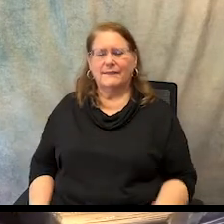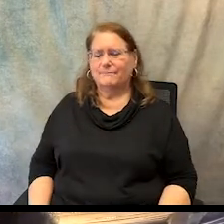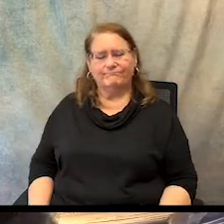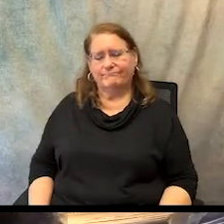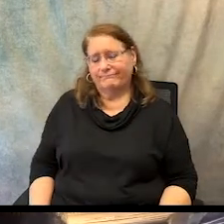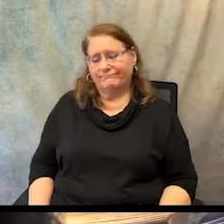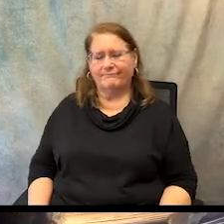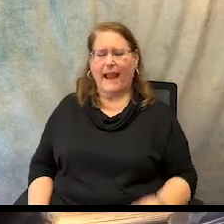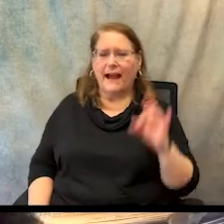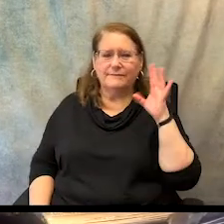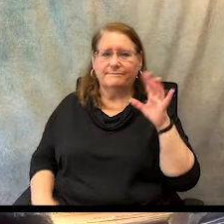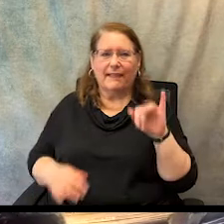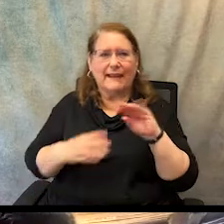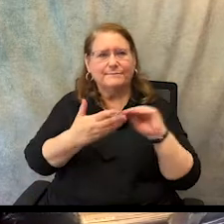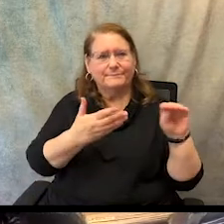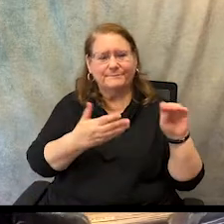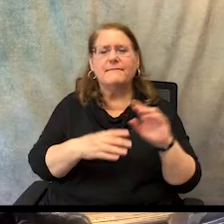somewhere. Anyway,